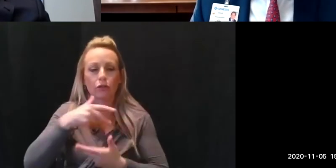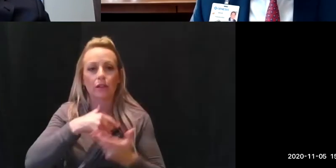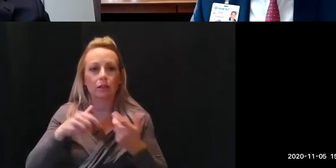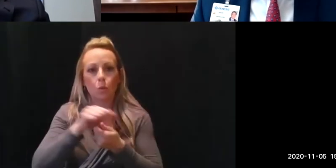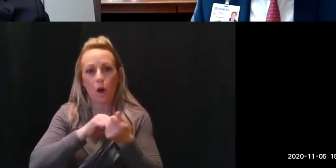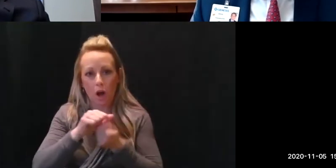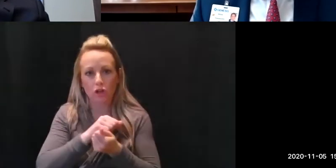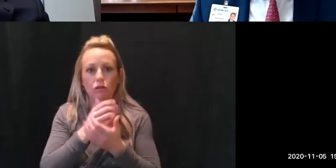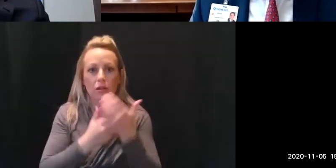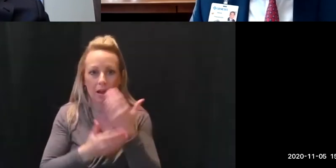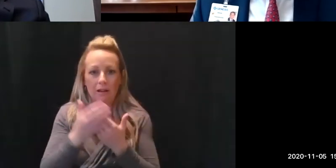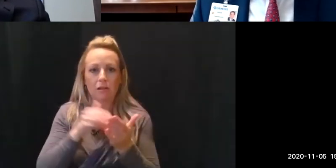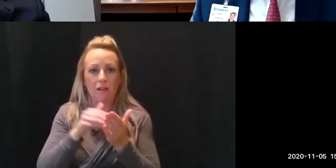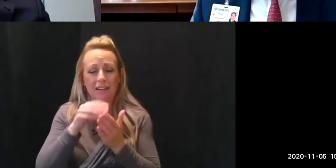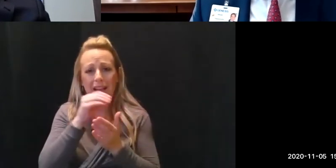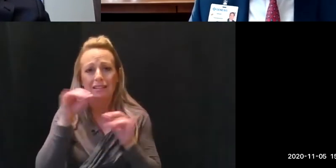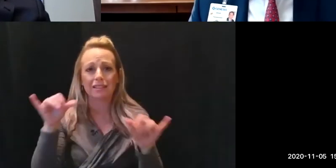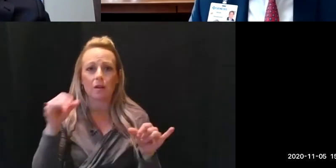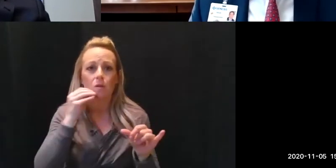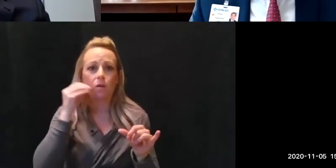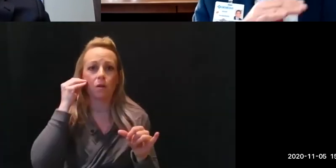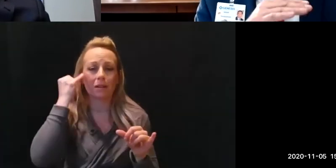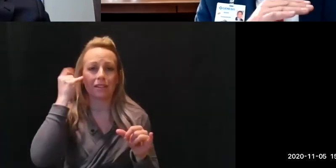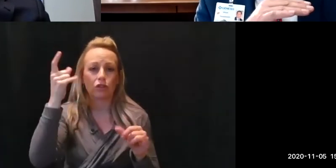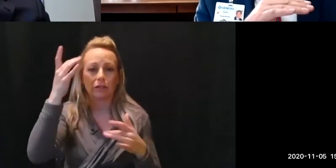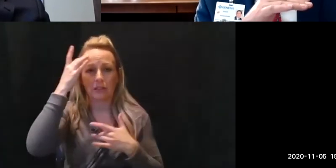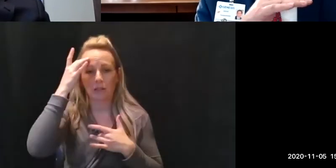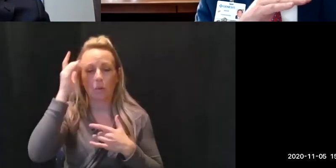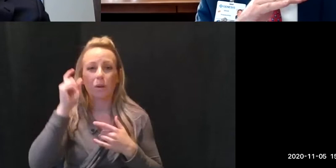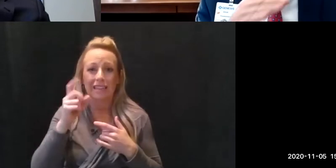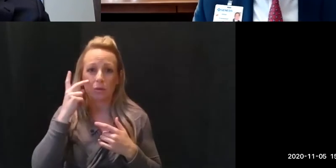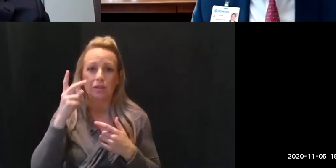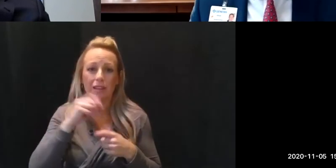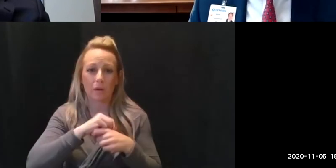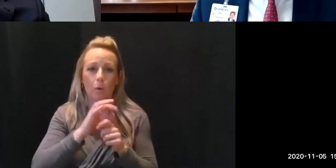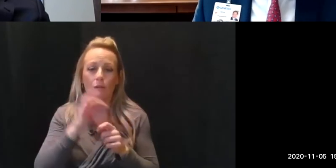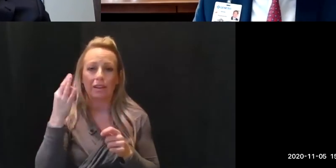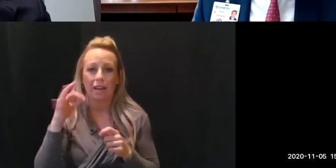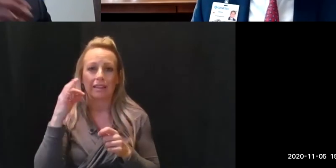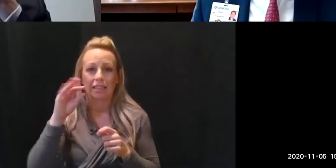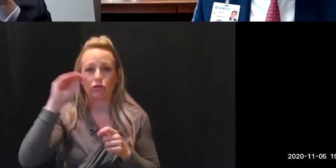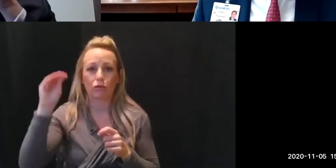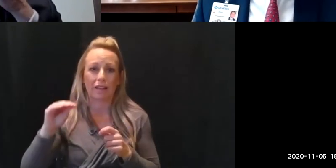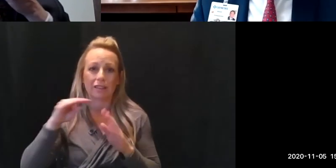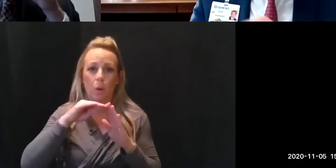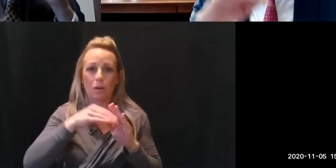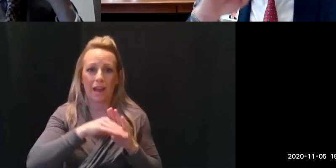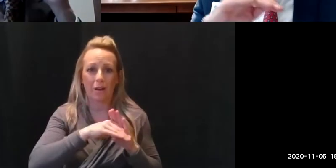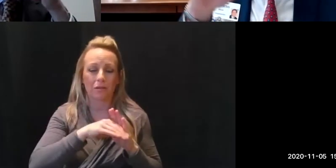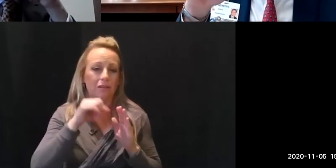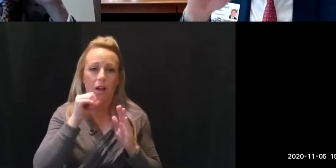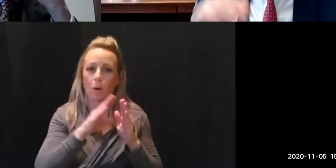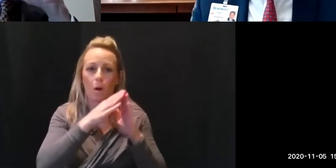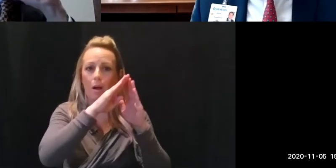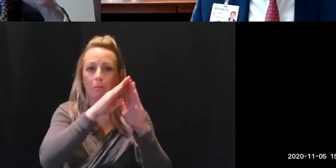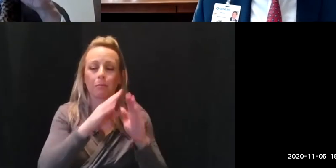home when you're sick. We need to see the COVID-19 rates go down in our community rather than go up, continue